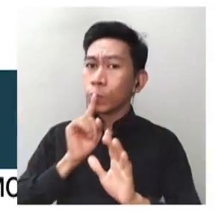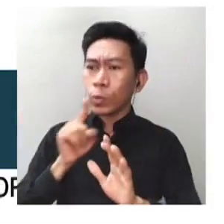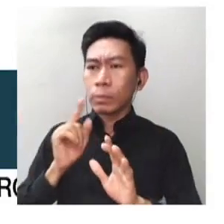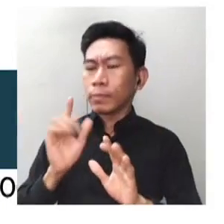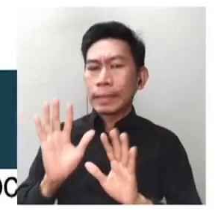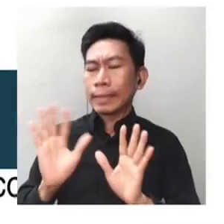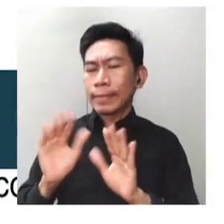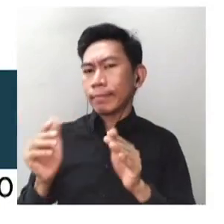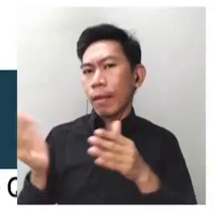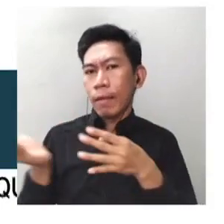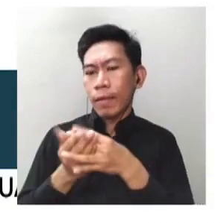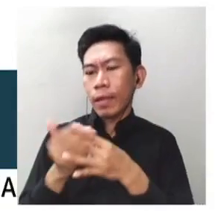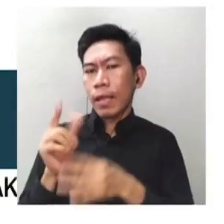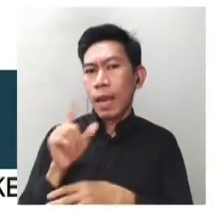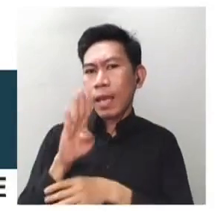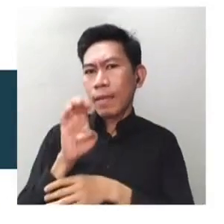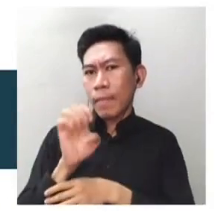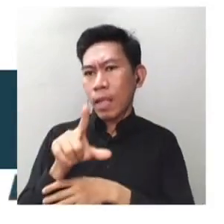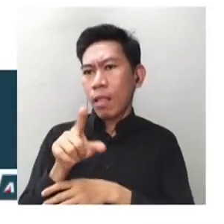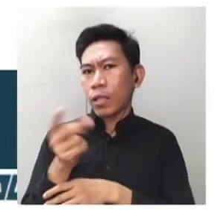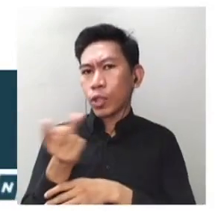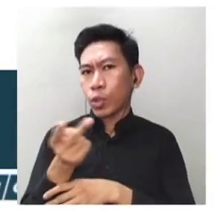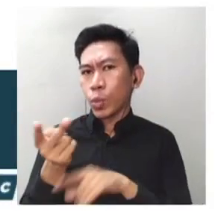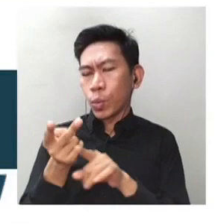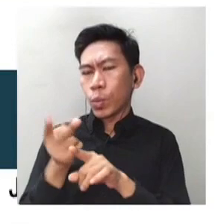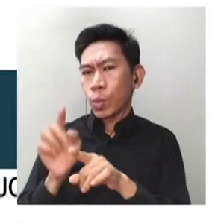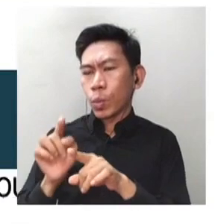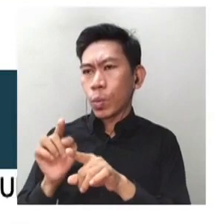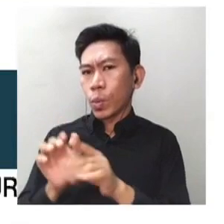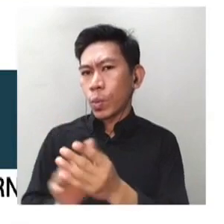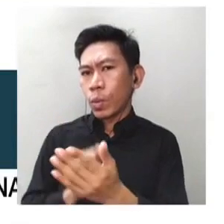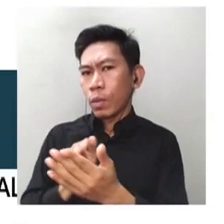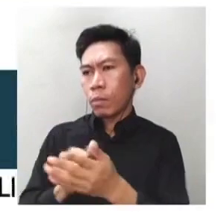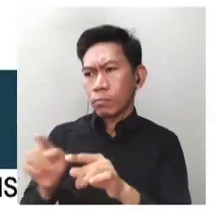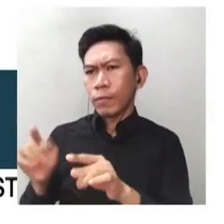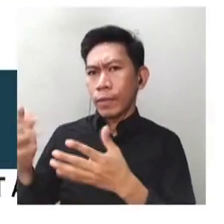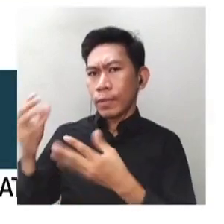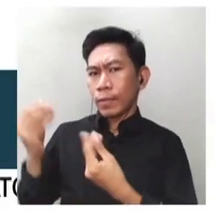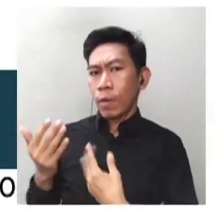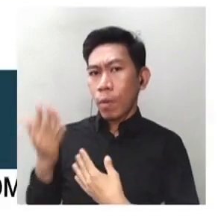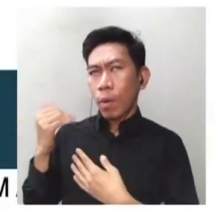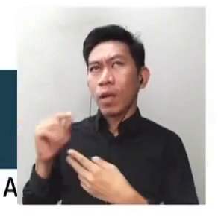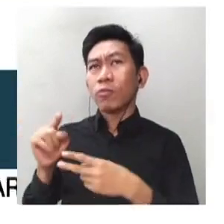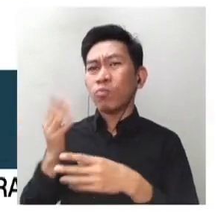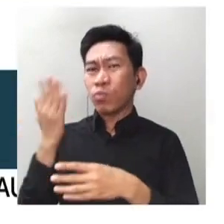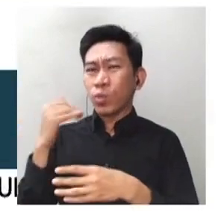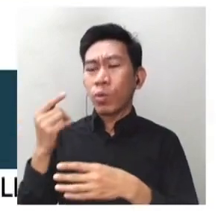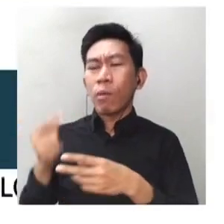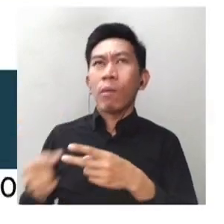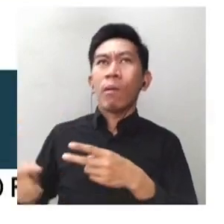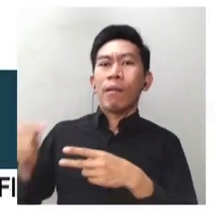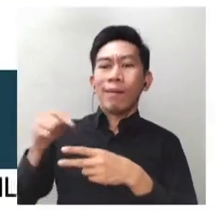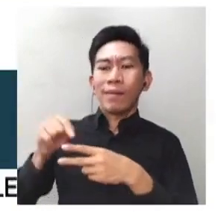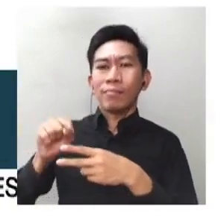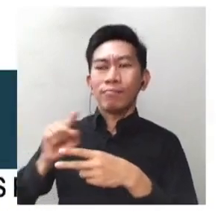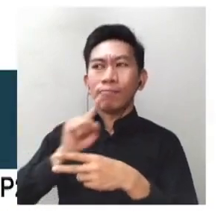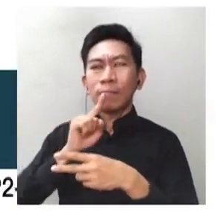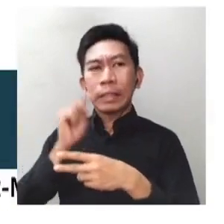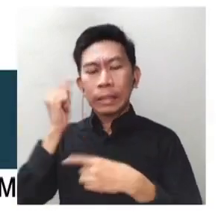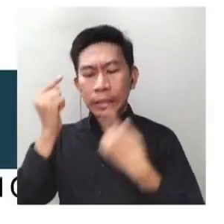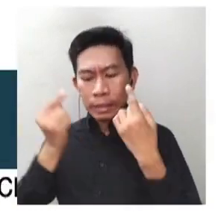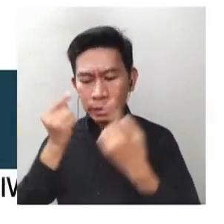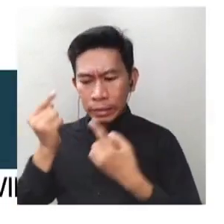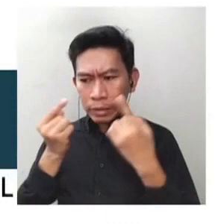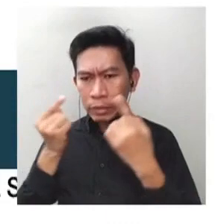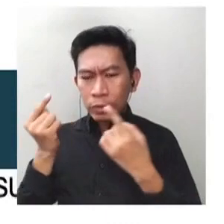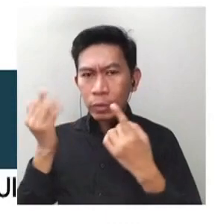against the two. And you kind of touched on this in the beginning of our conversation when you said that was one of the concerns that he really raised from the very beginning. Why was that